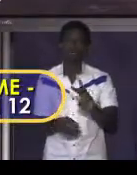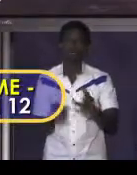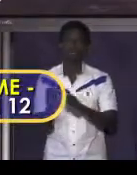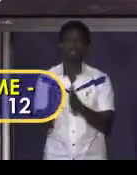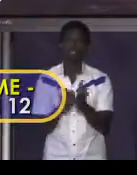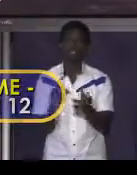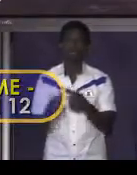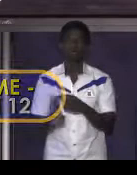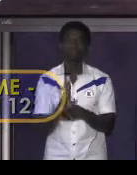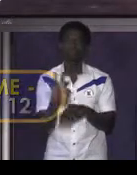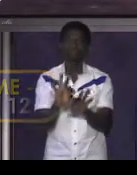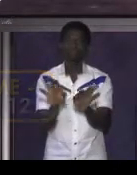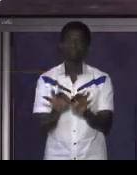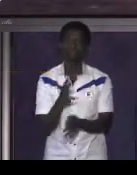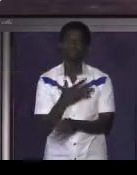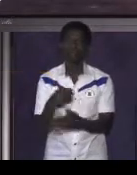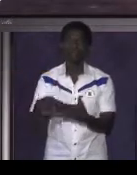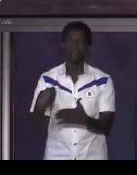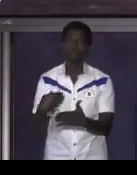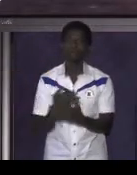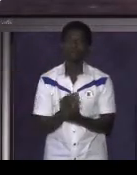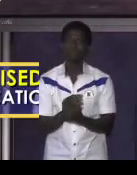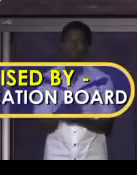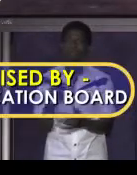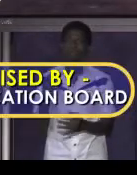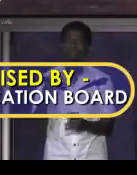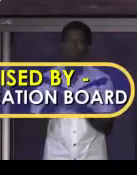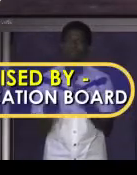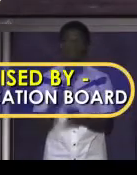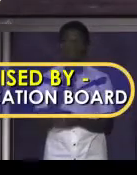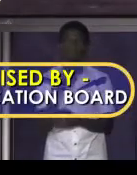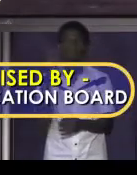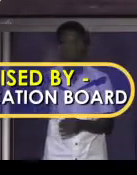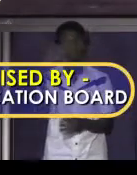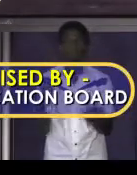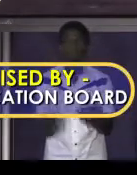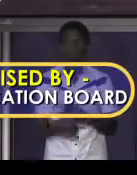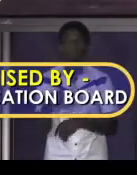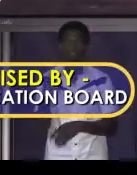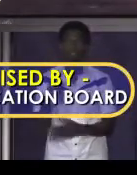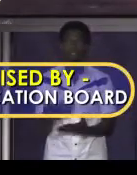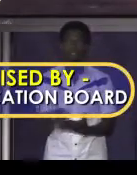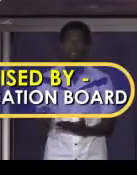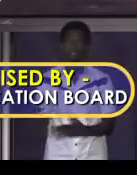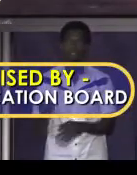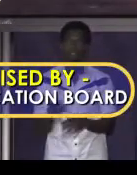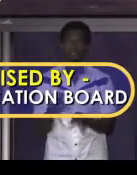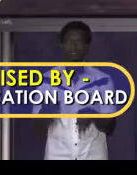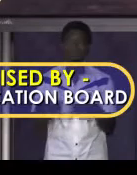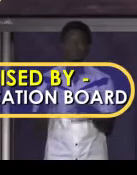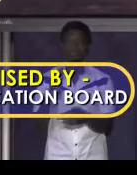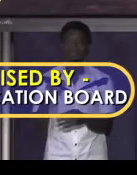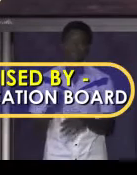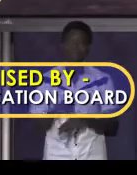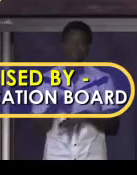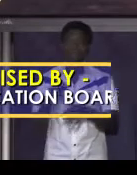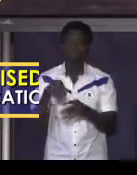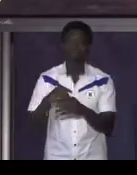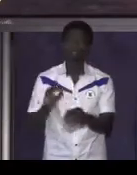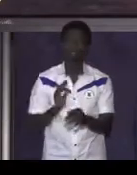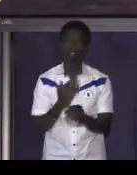usable forms. And before the last question for today, the things provided by nature in